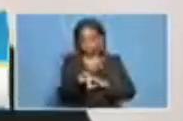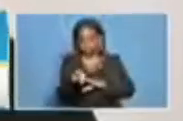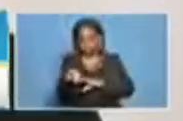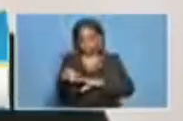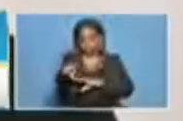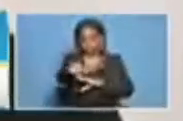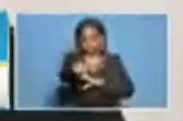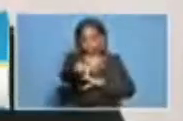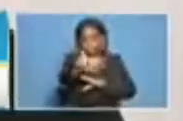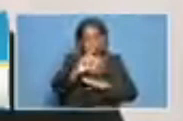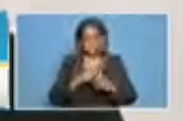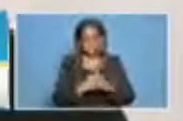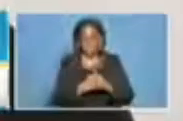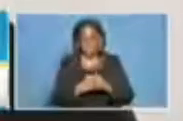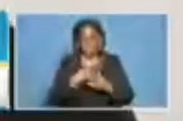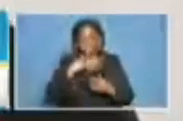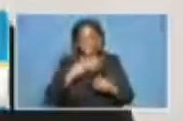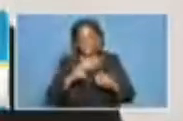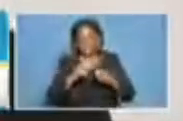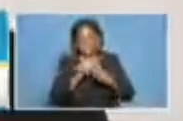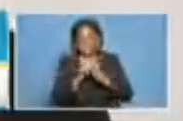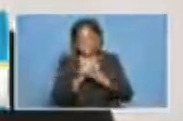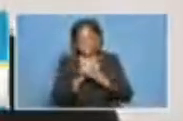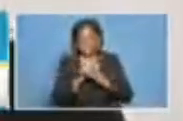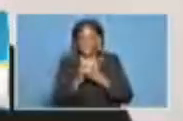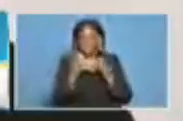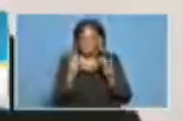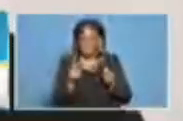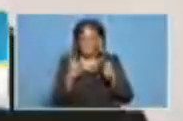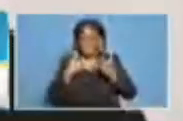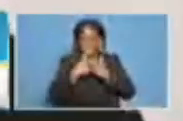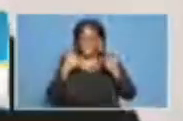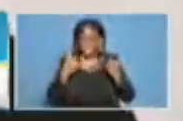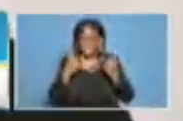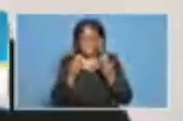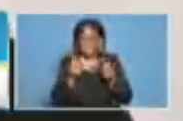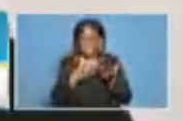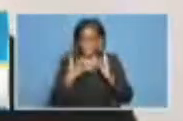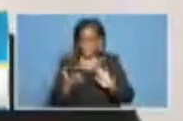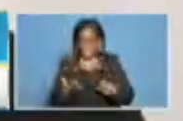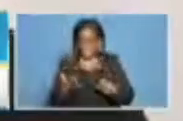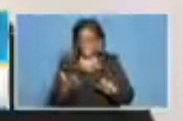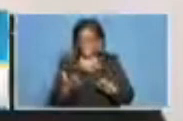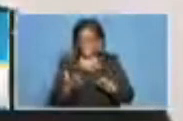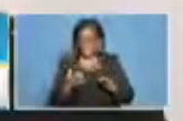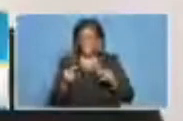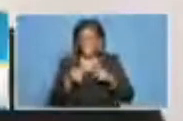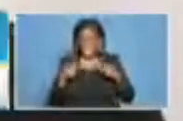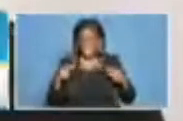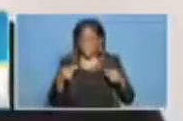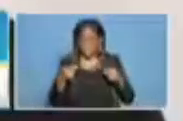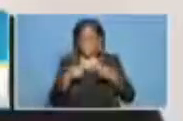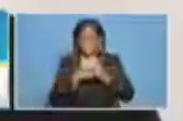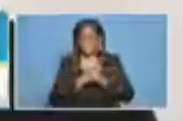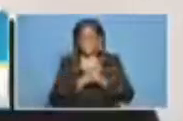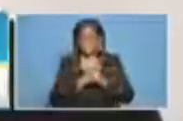We have quite a number of traffic incidents there. Deaths, other injuries. But it's very